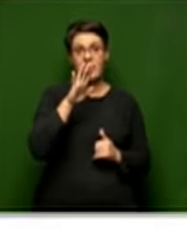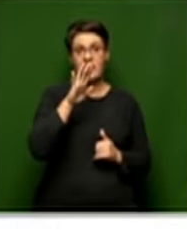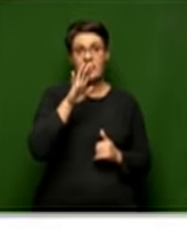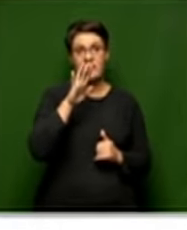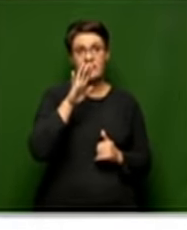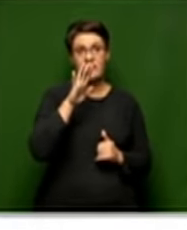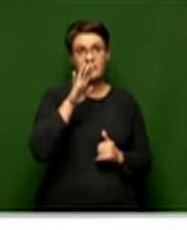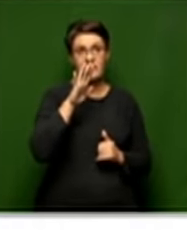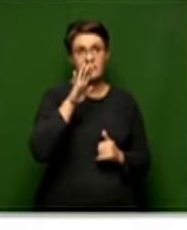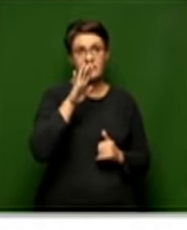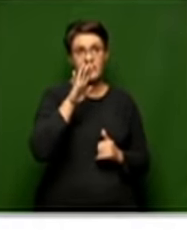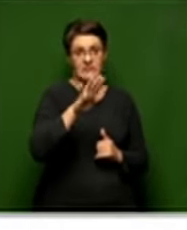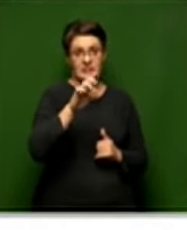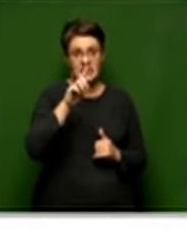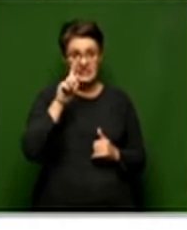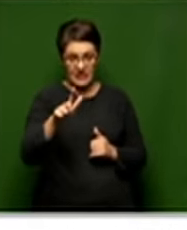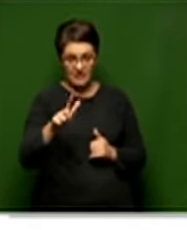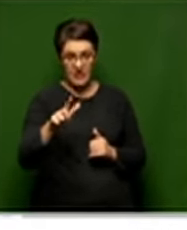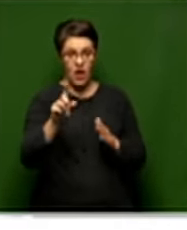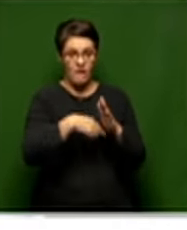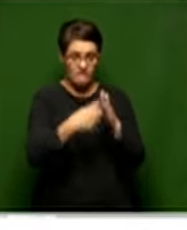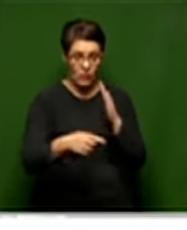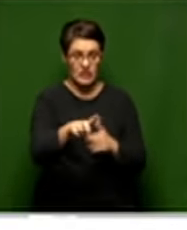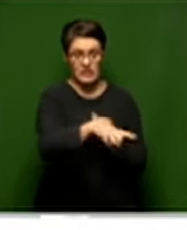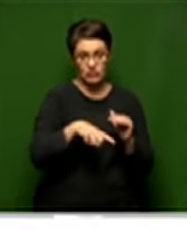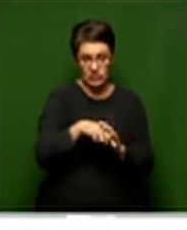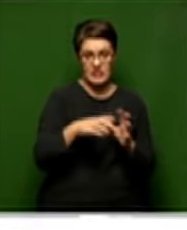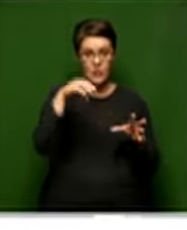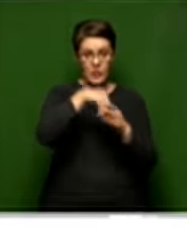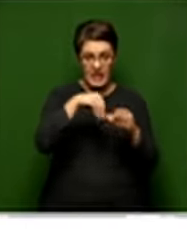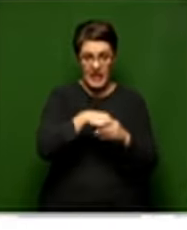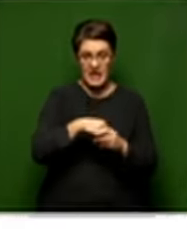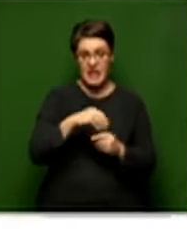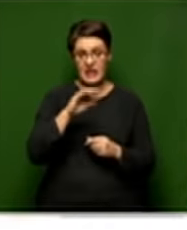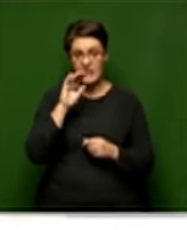3,157 voting districts in